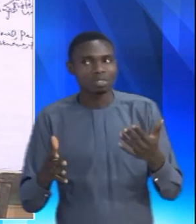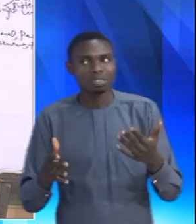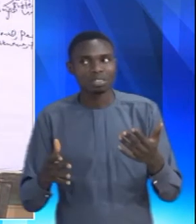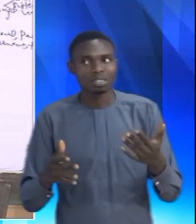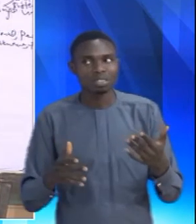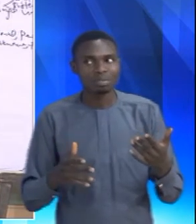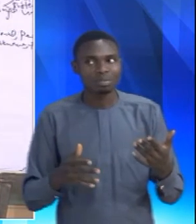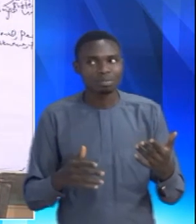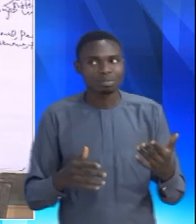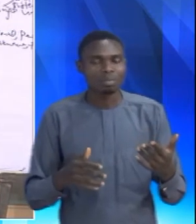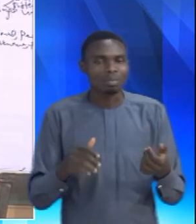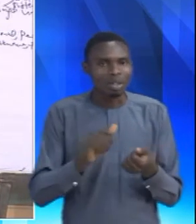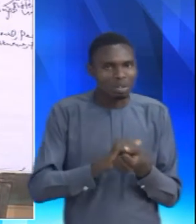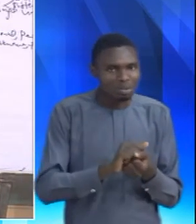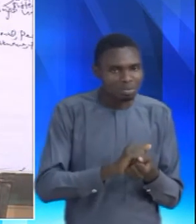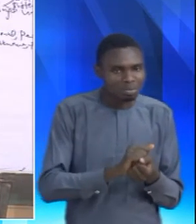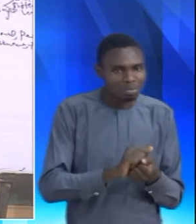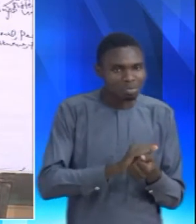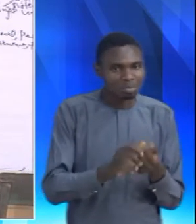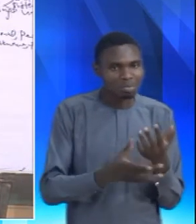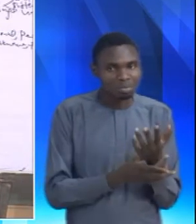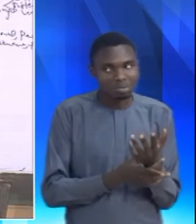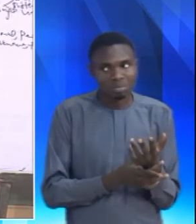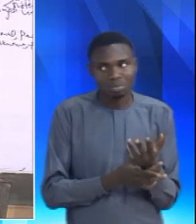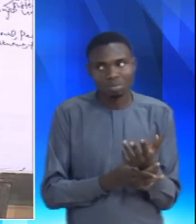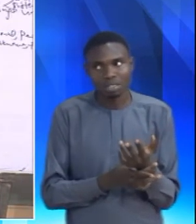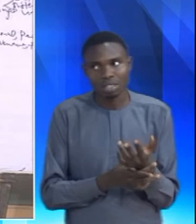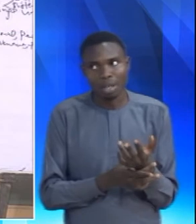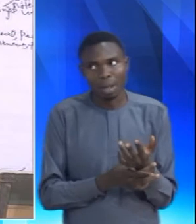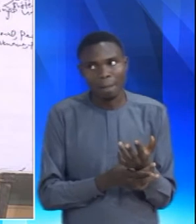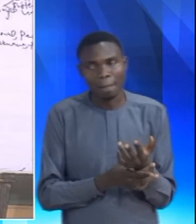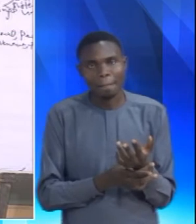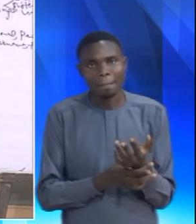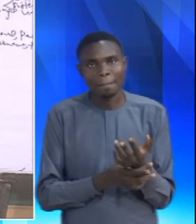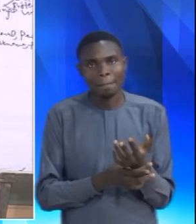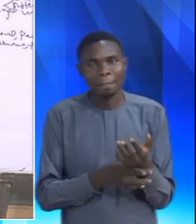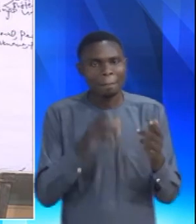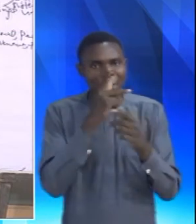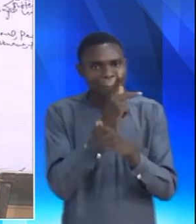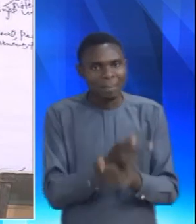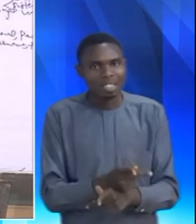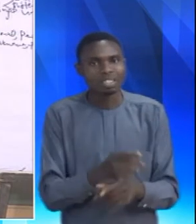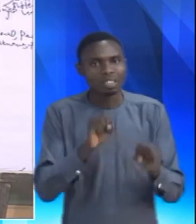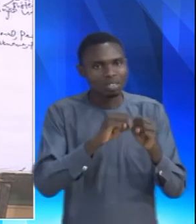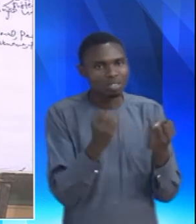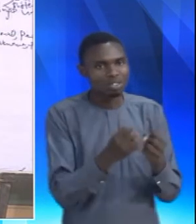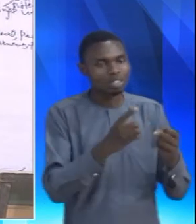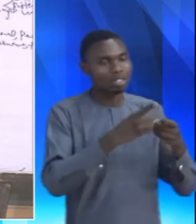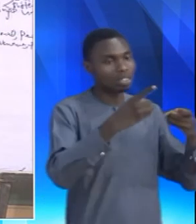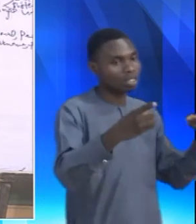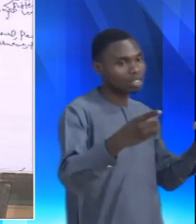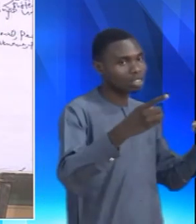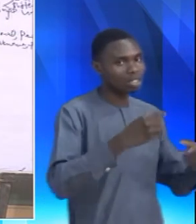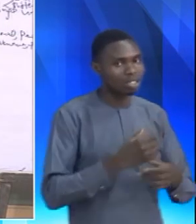suspicious object. Make sure you wash your hand, maintain social distancing,